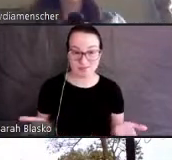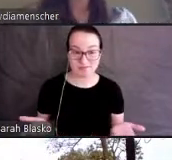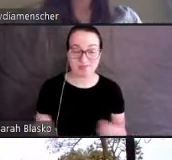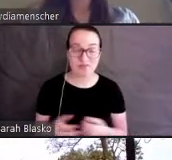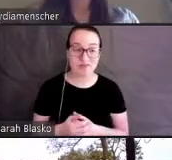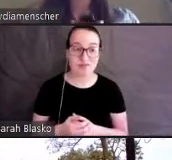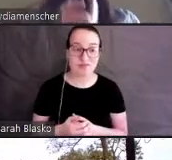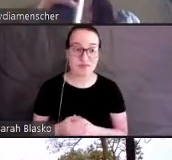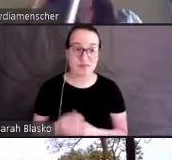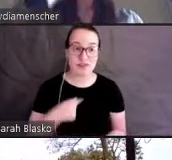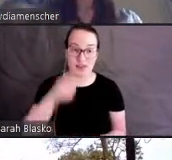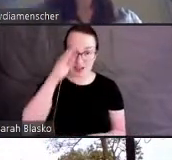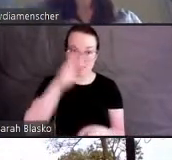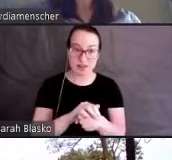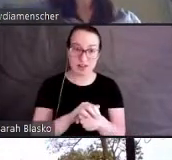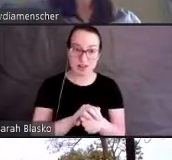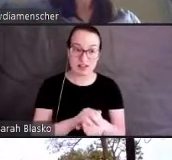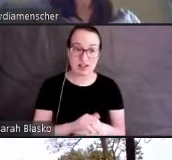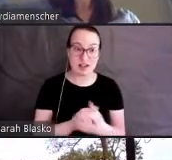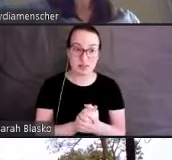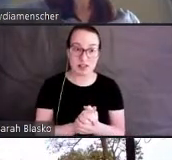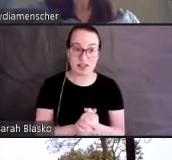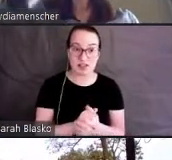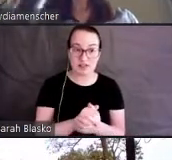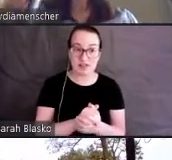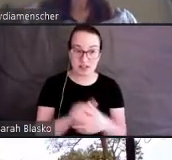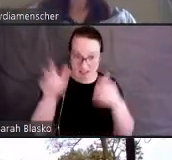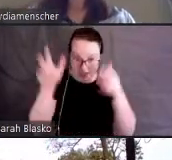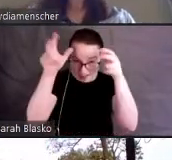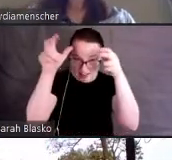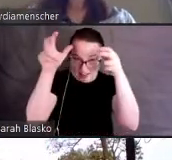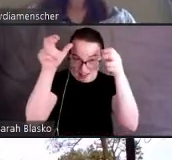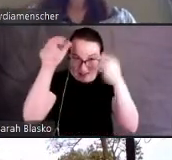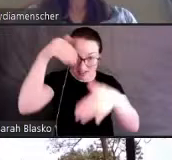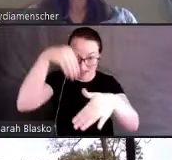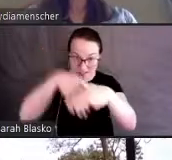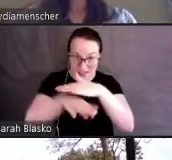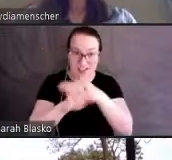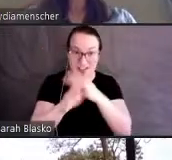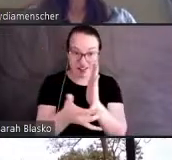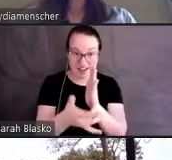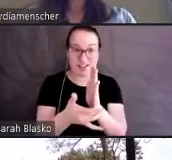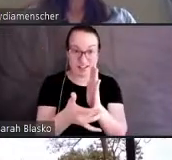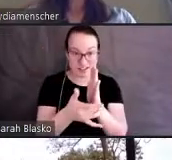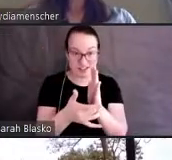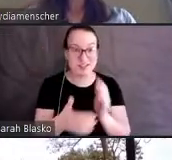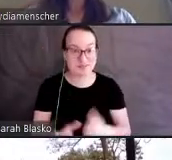the demons have all moved into electronics. I believe that with all of my heart.